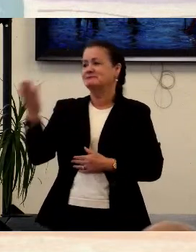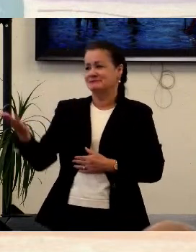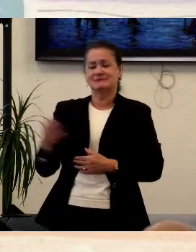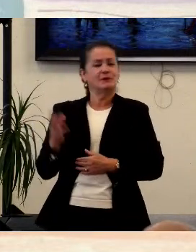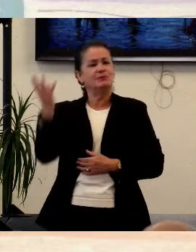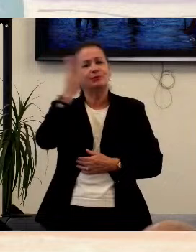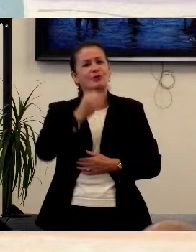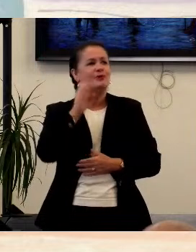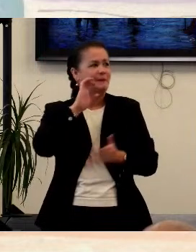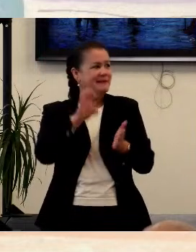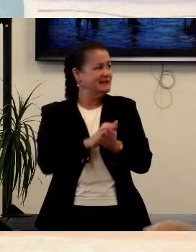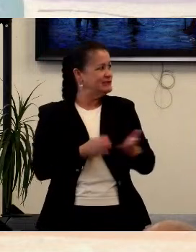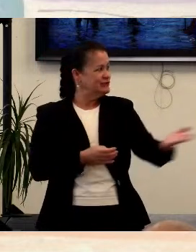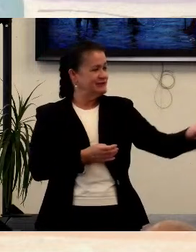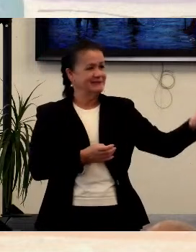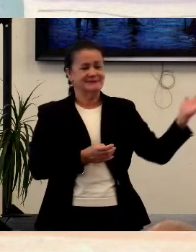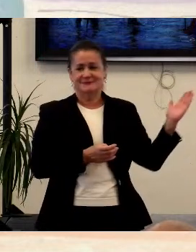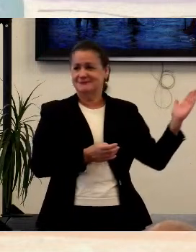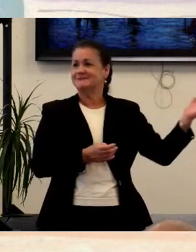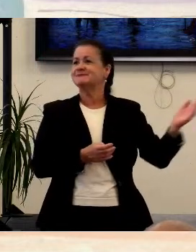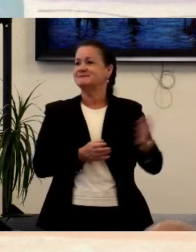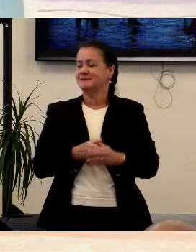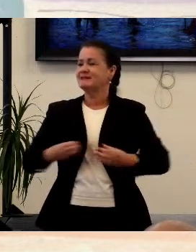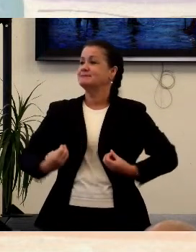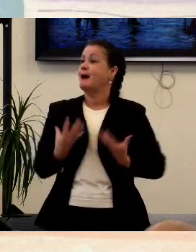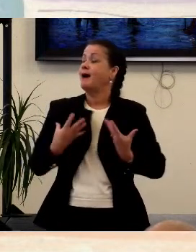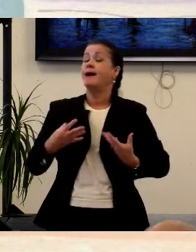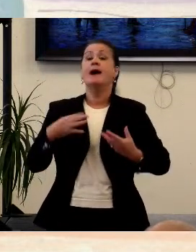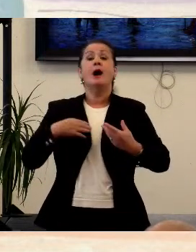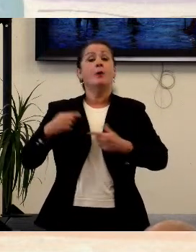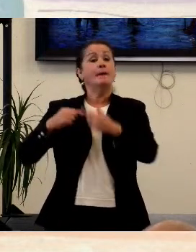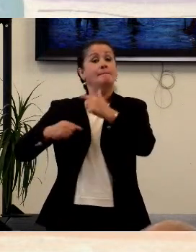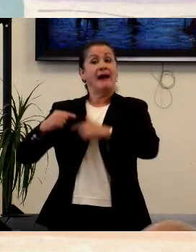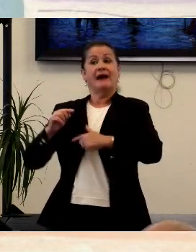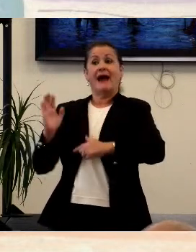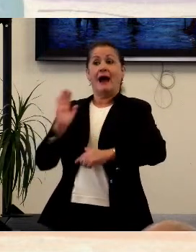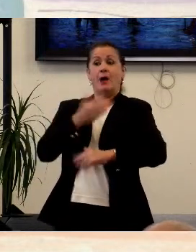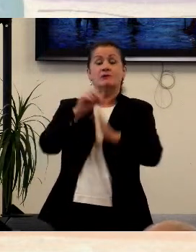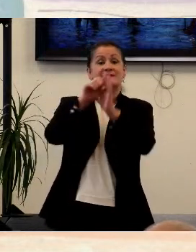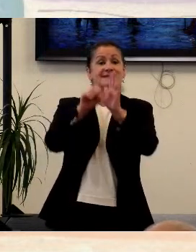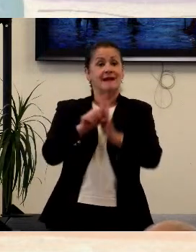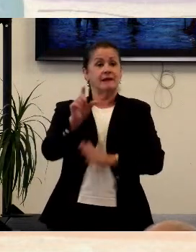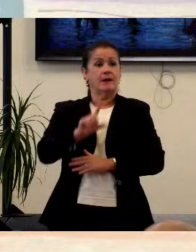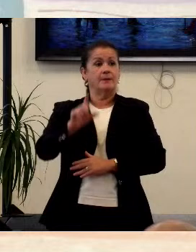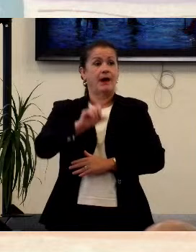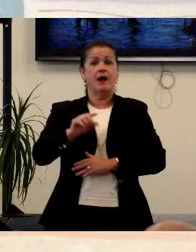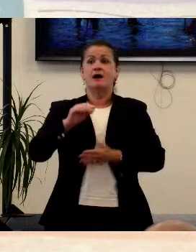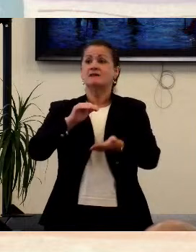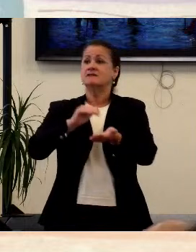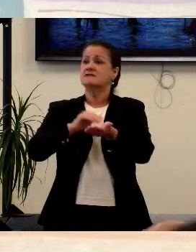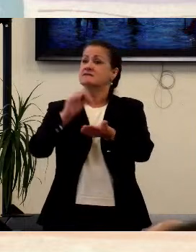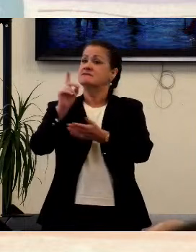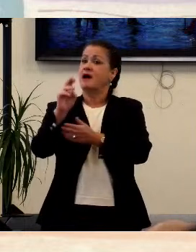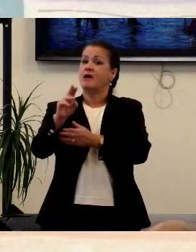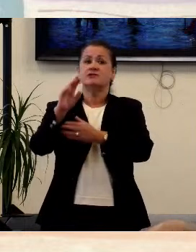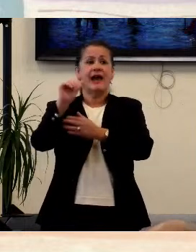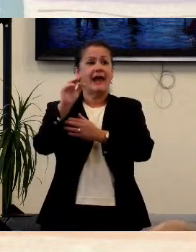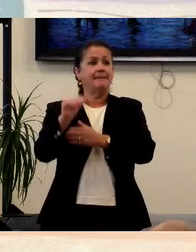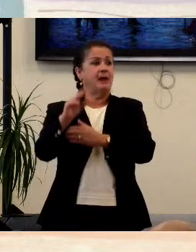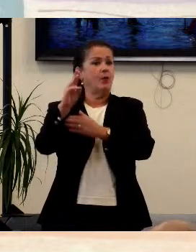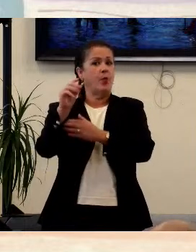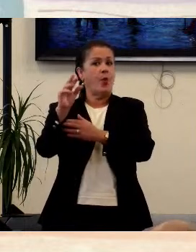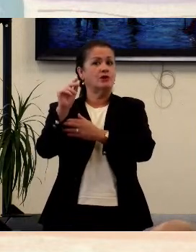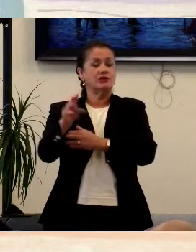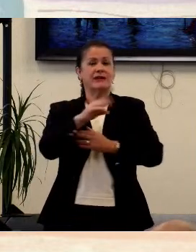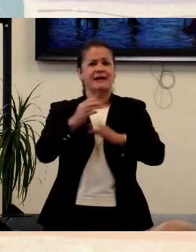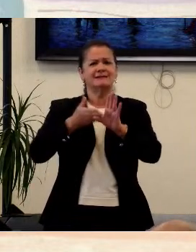these beautiful pictures. Second, I do want to go back to our state librarian, Dr. Annie Norman, and Nemours pediatric psychologist